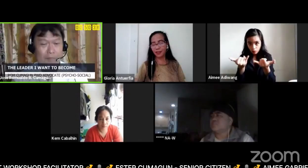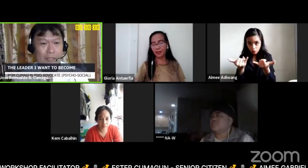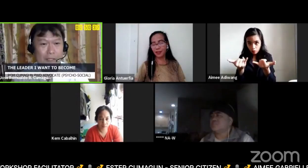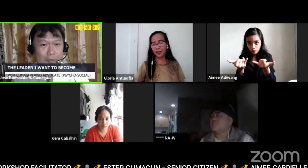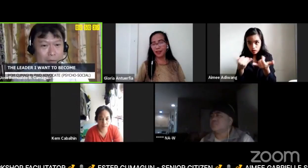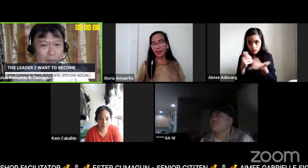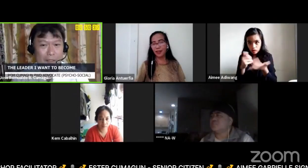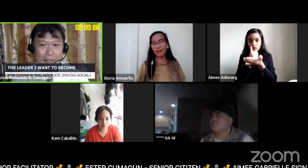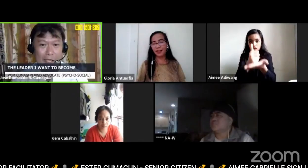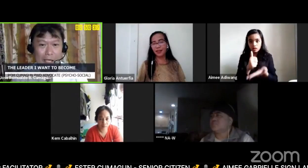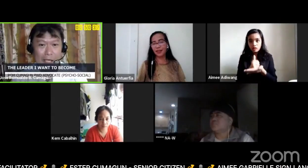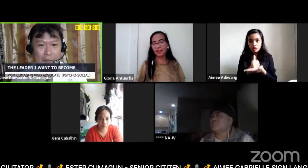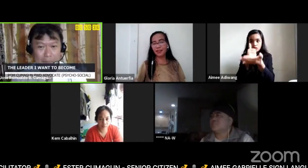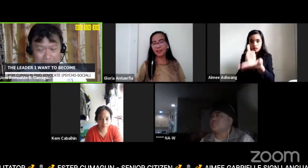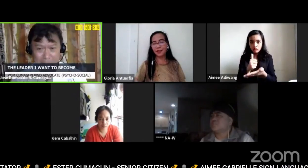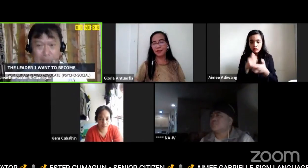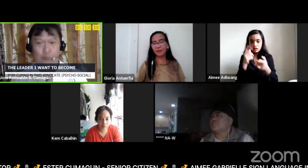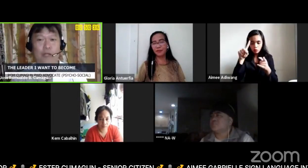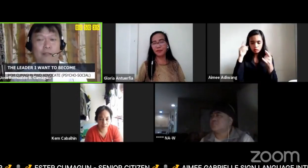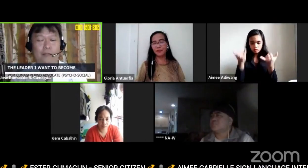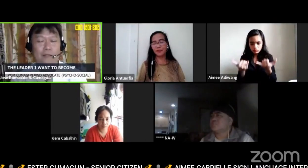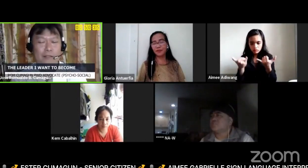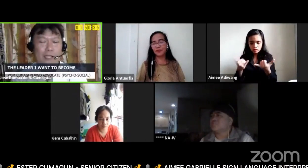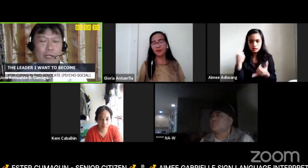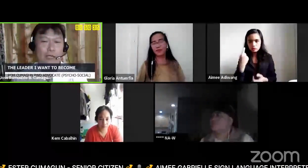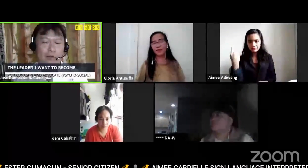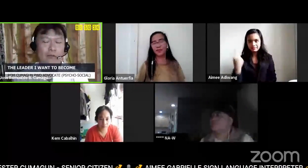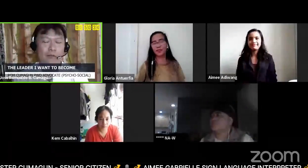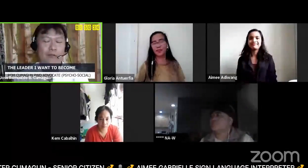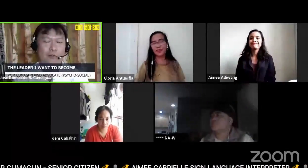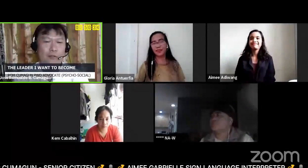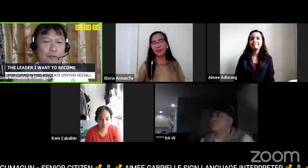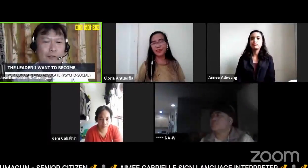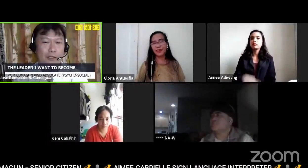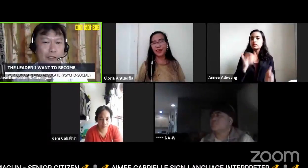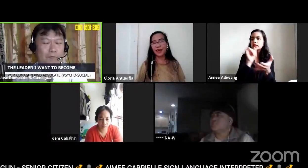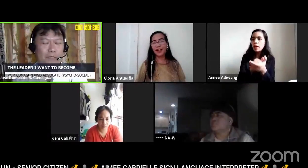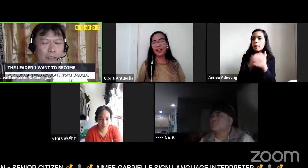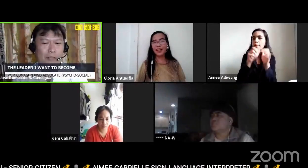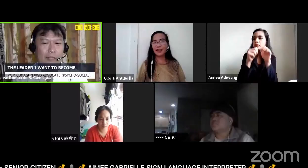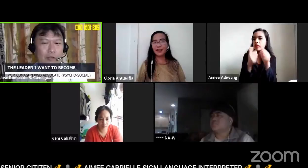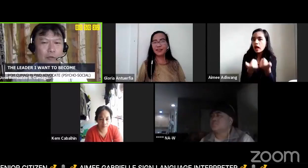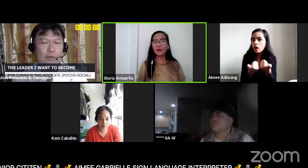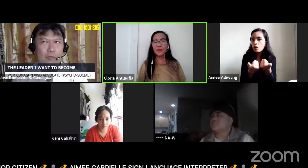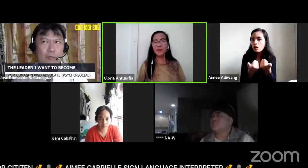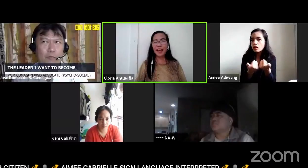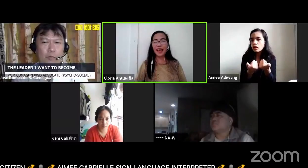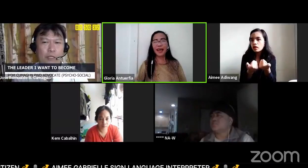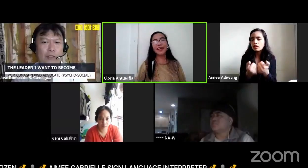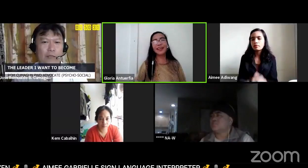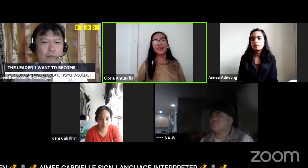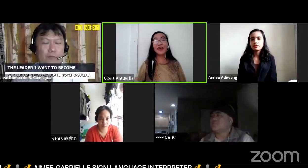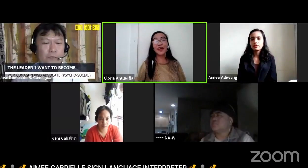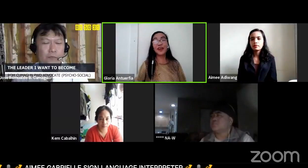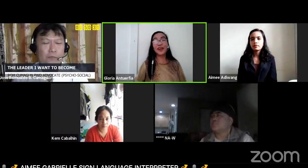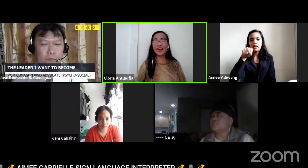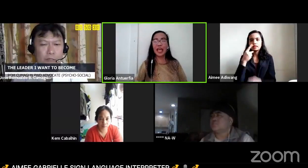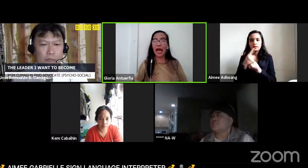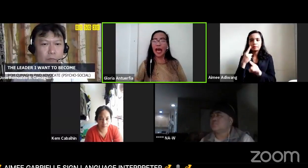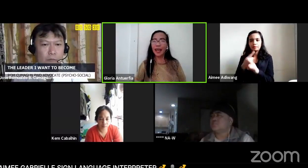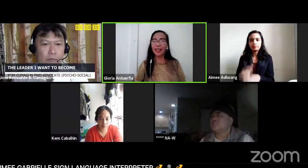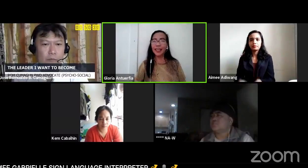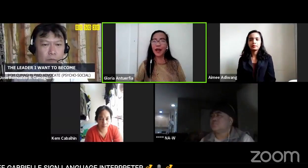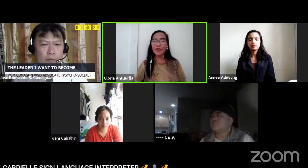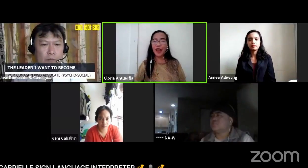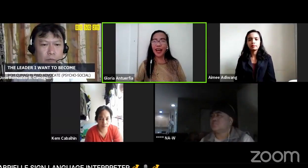this day. So Yes, that's one thing we can all also learn. that's So Rome. Yeah,